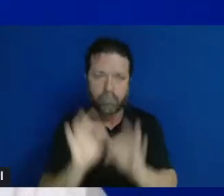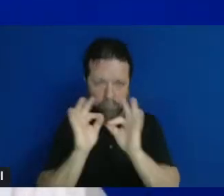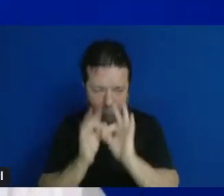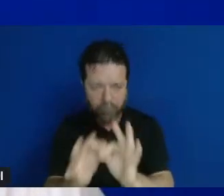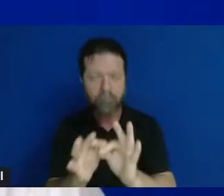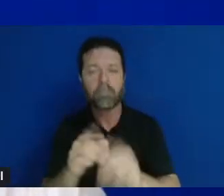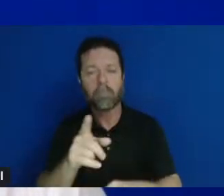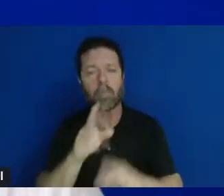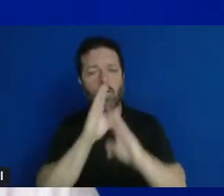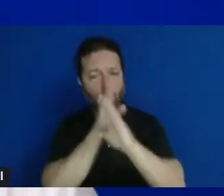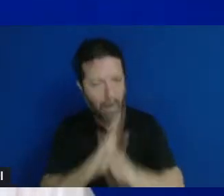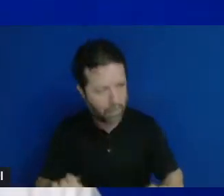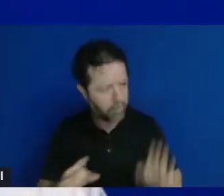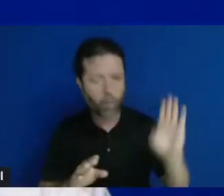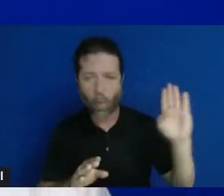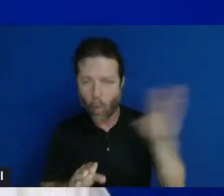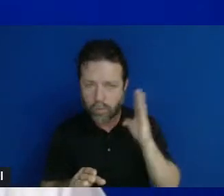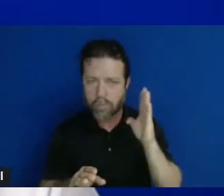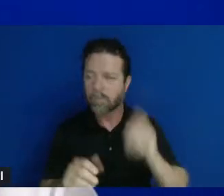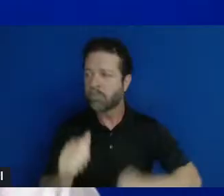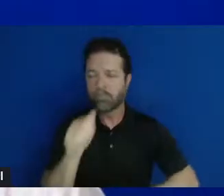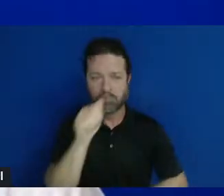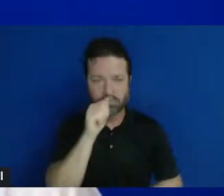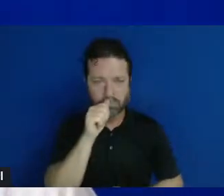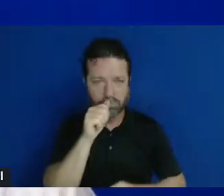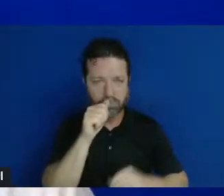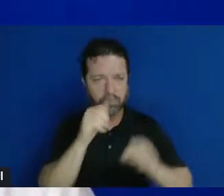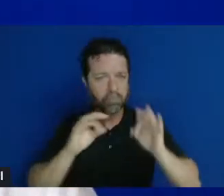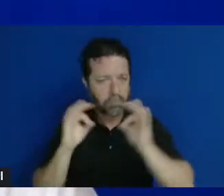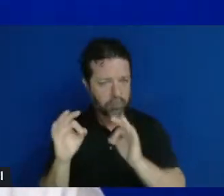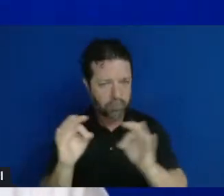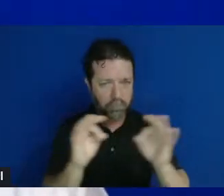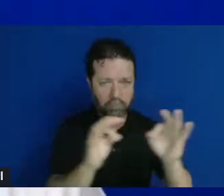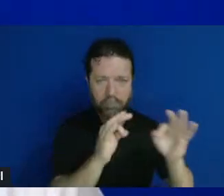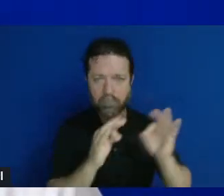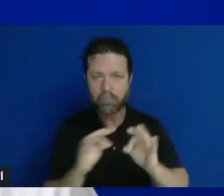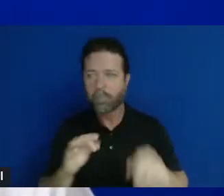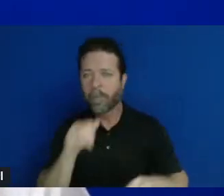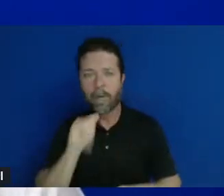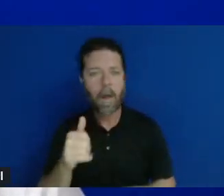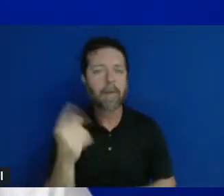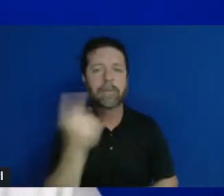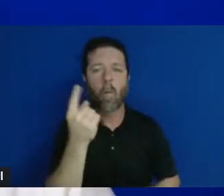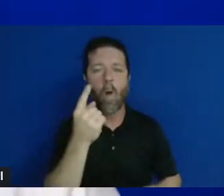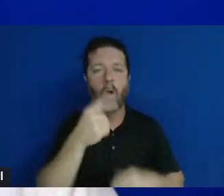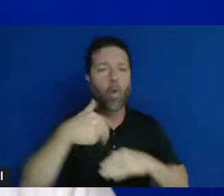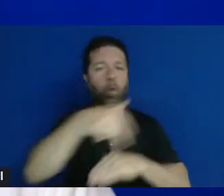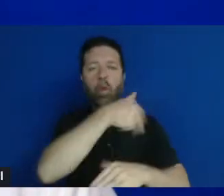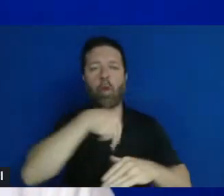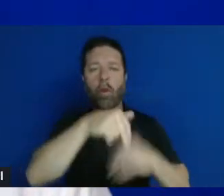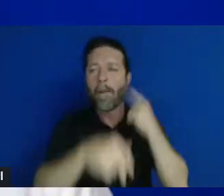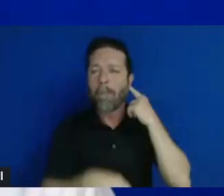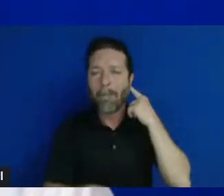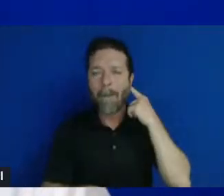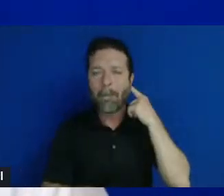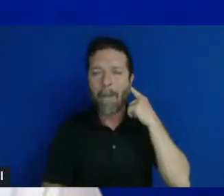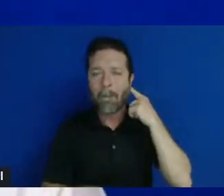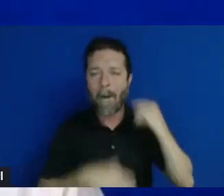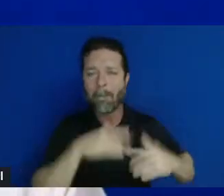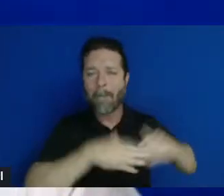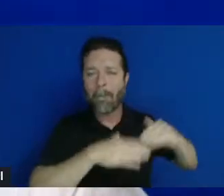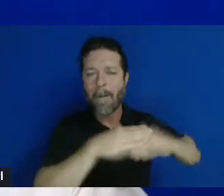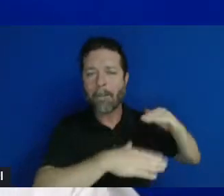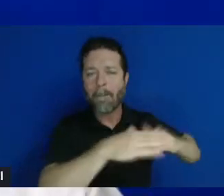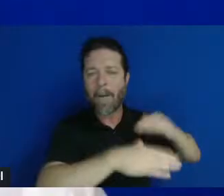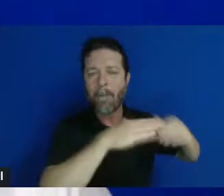not going to be someone walking around or that will be able to hear your calls. Close any doors,